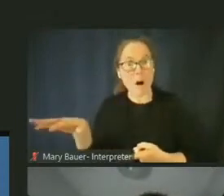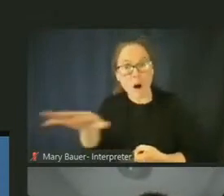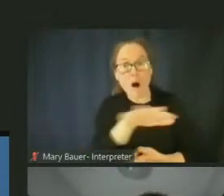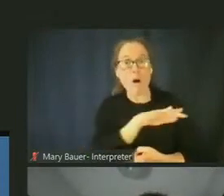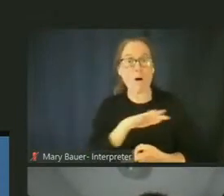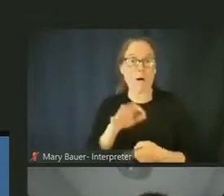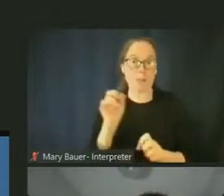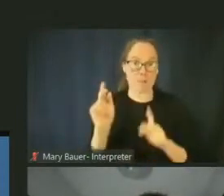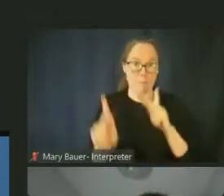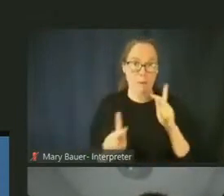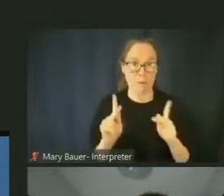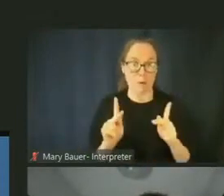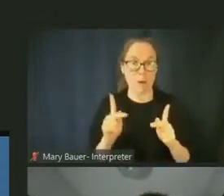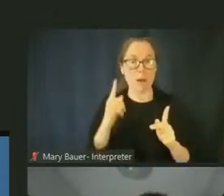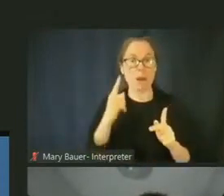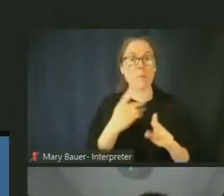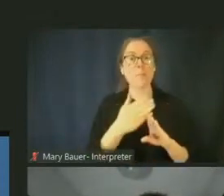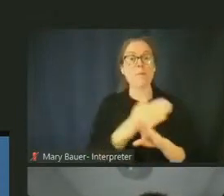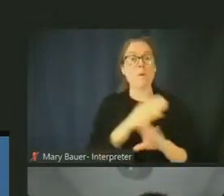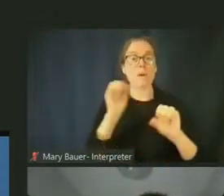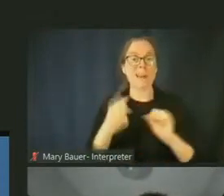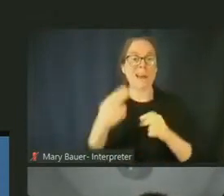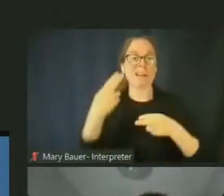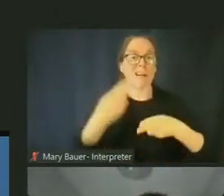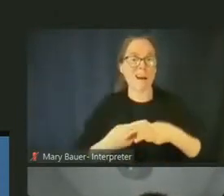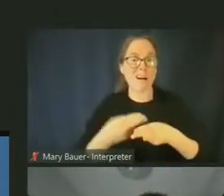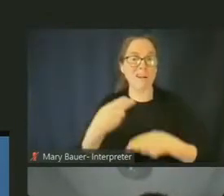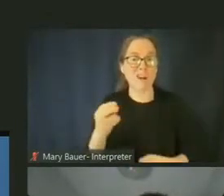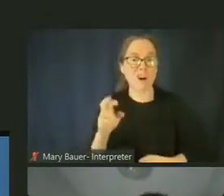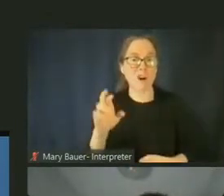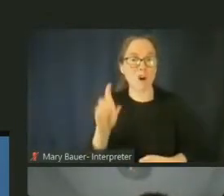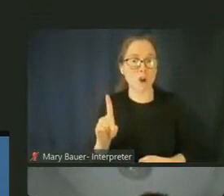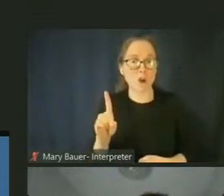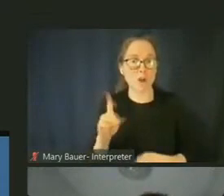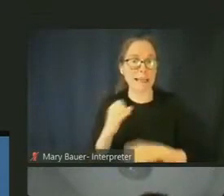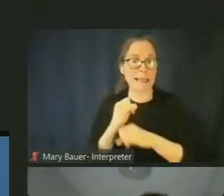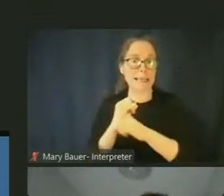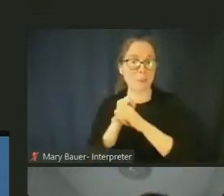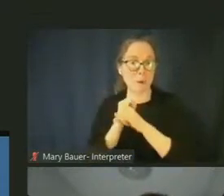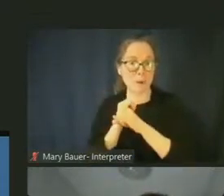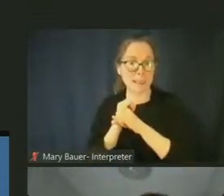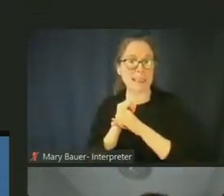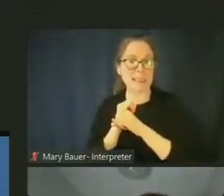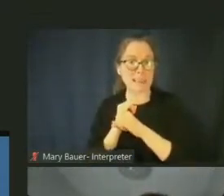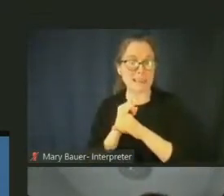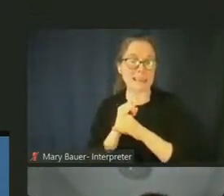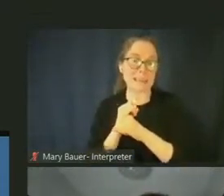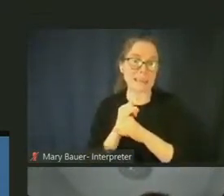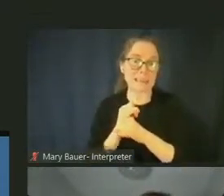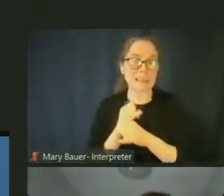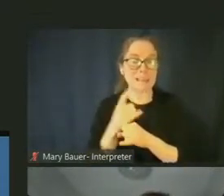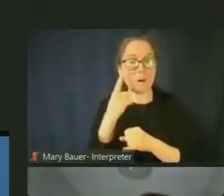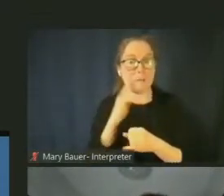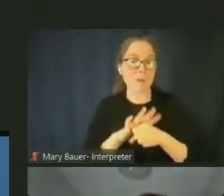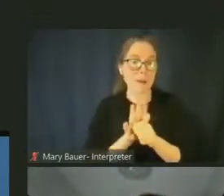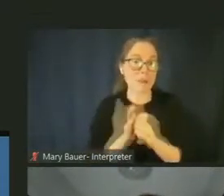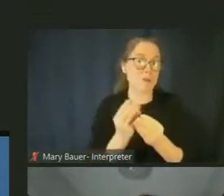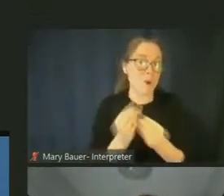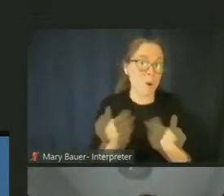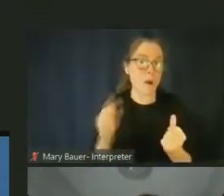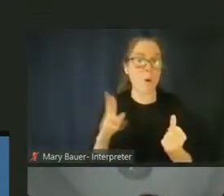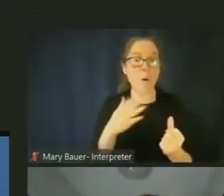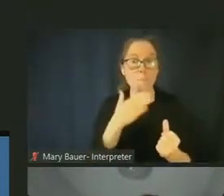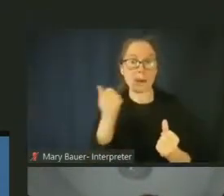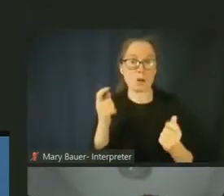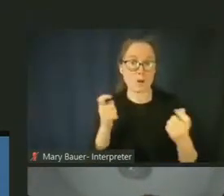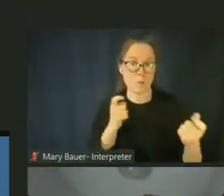order to really have this virus go away, or at least at a level that's manageable. Can you